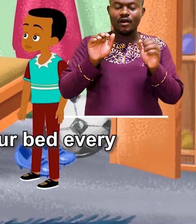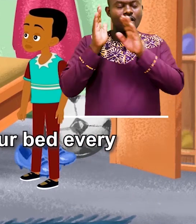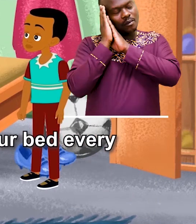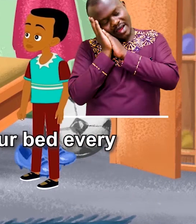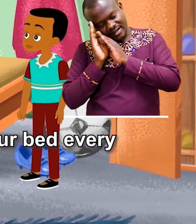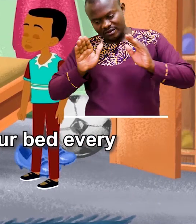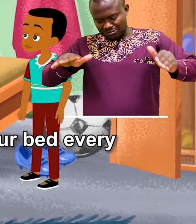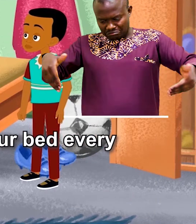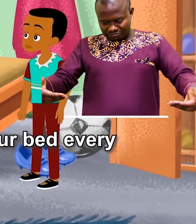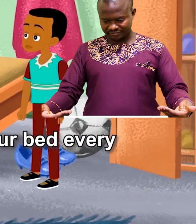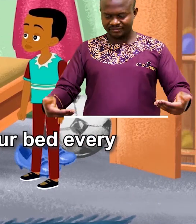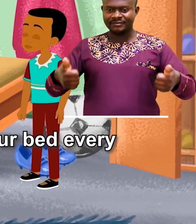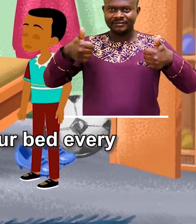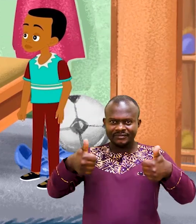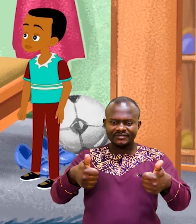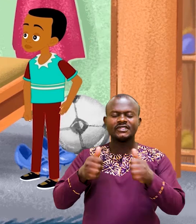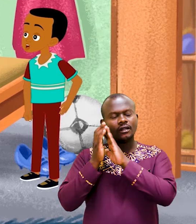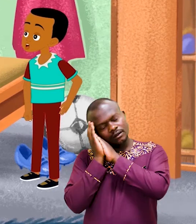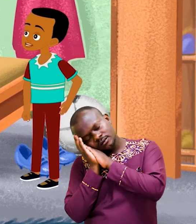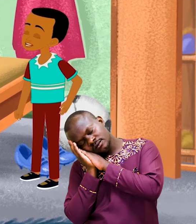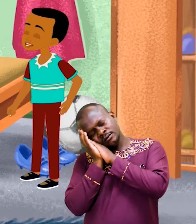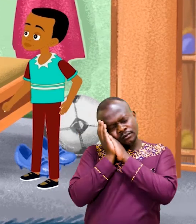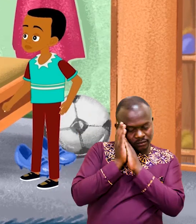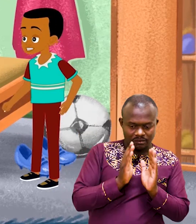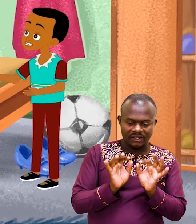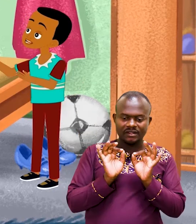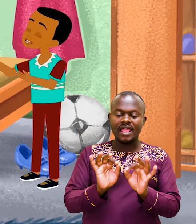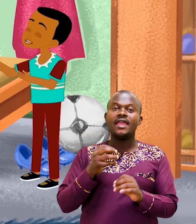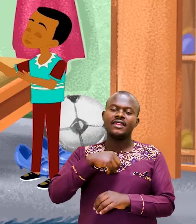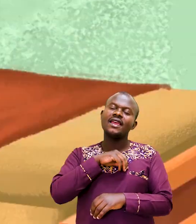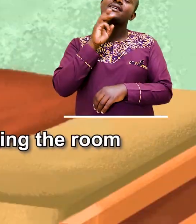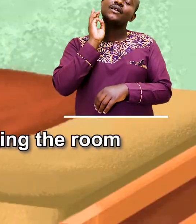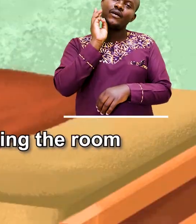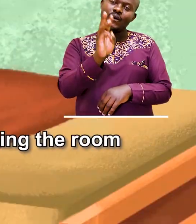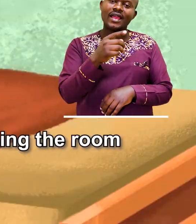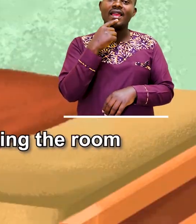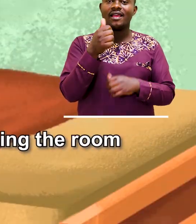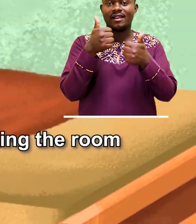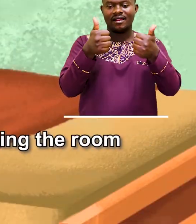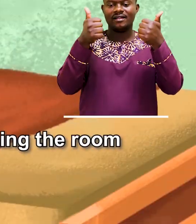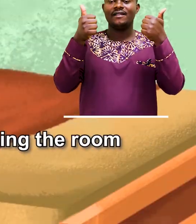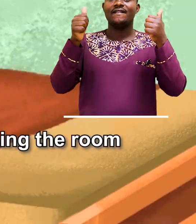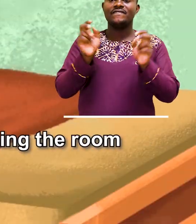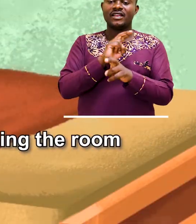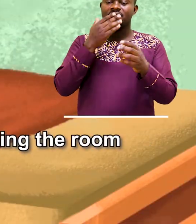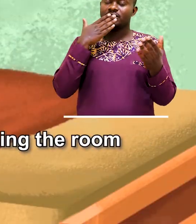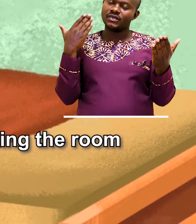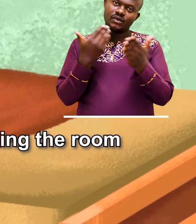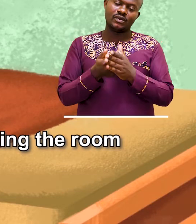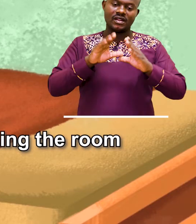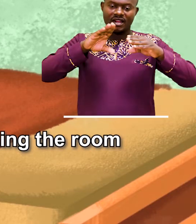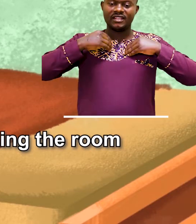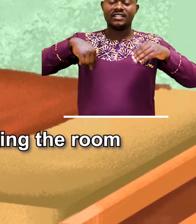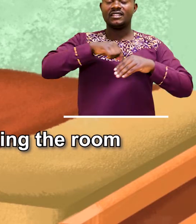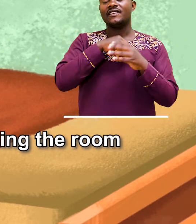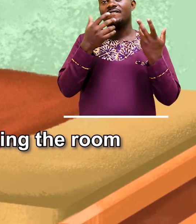bed every morning when you wake up. Okay, we will. Very good. Now, let us